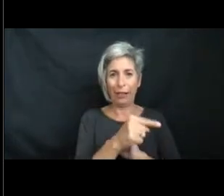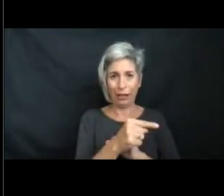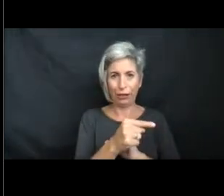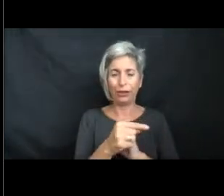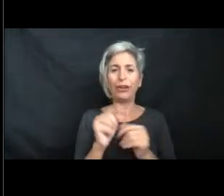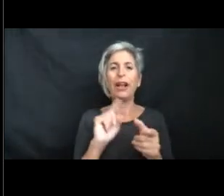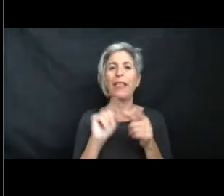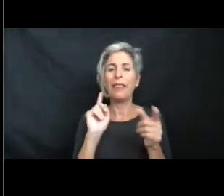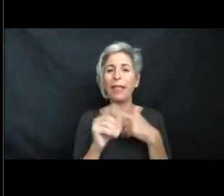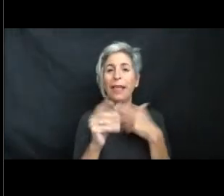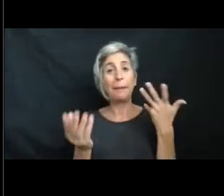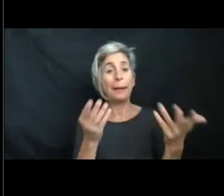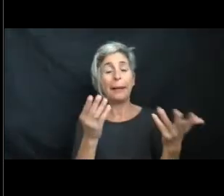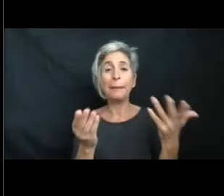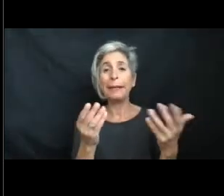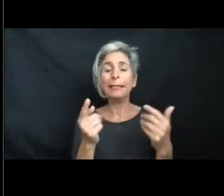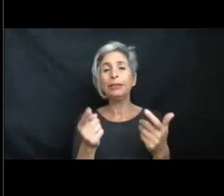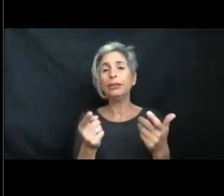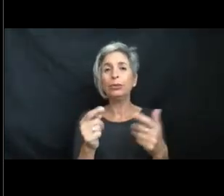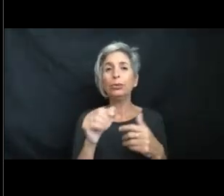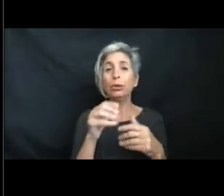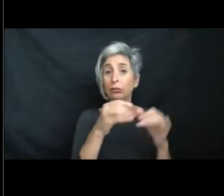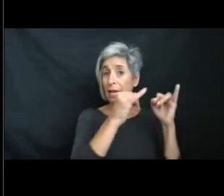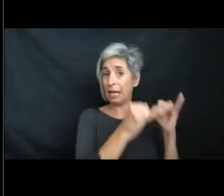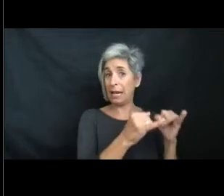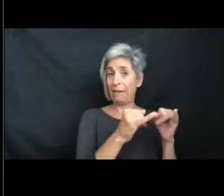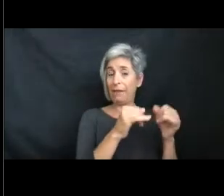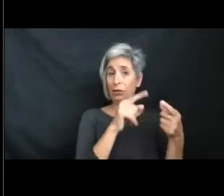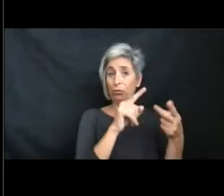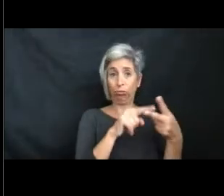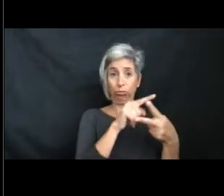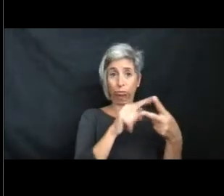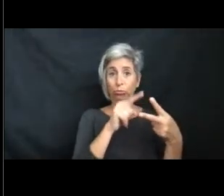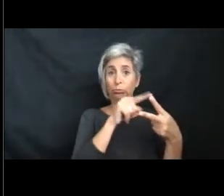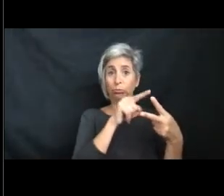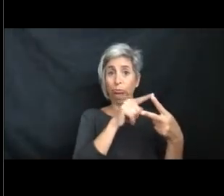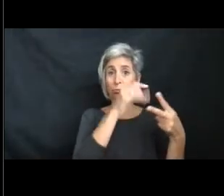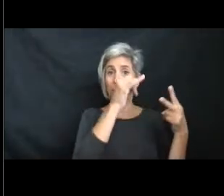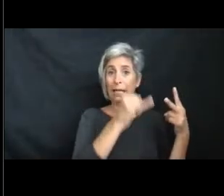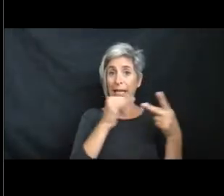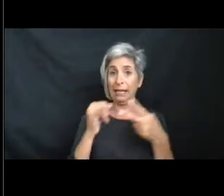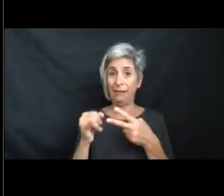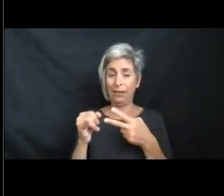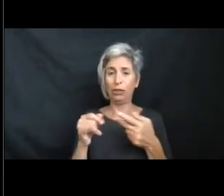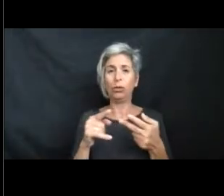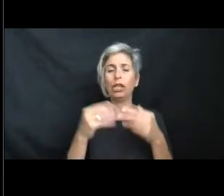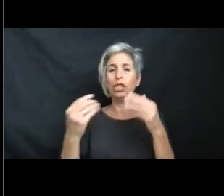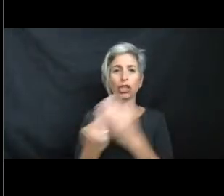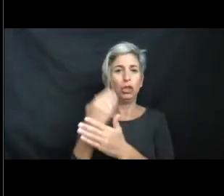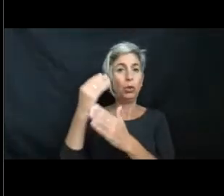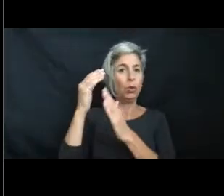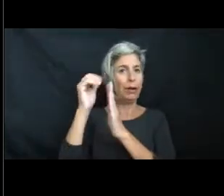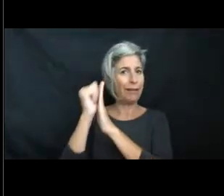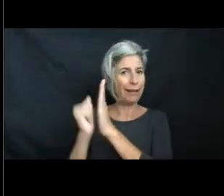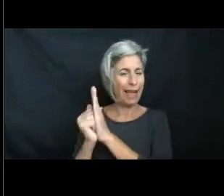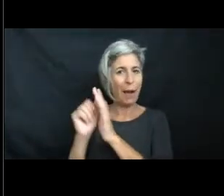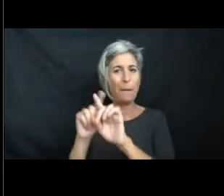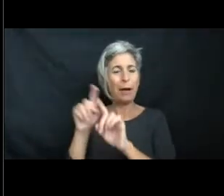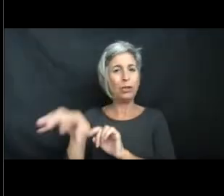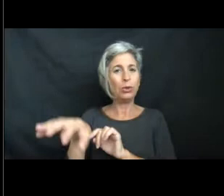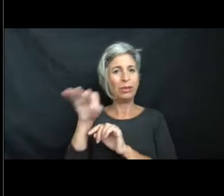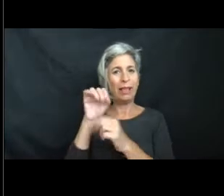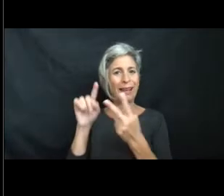through. Let's say you were an individual. So you, again, create new account, but this time you select the